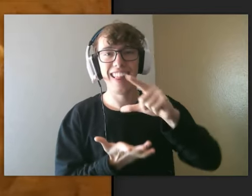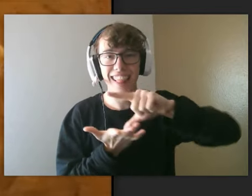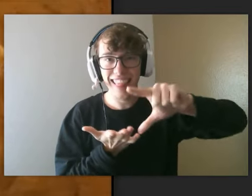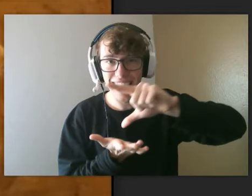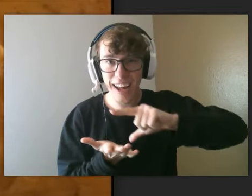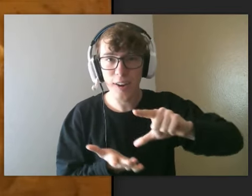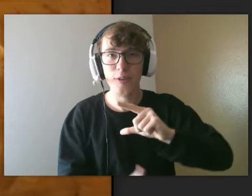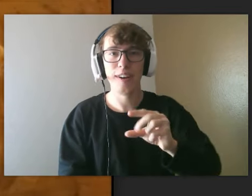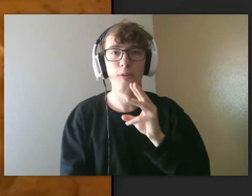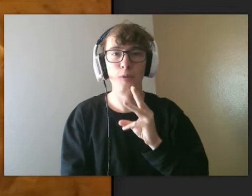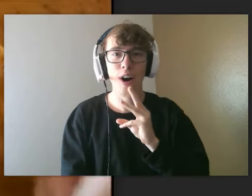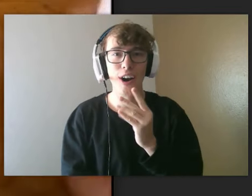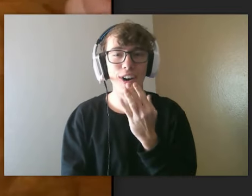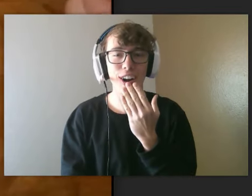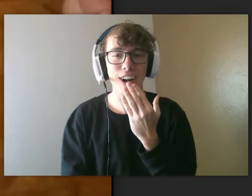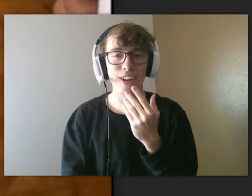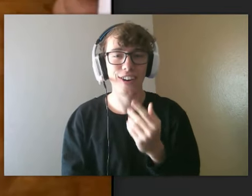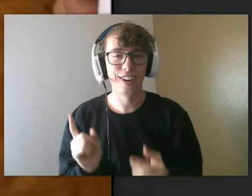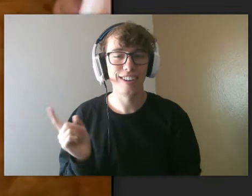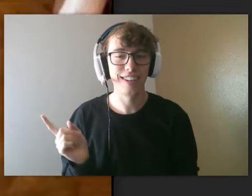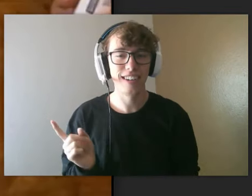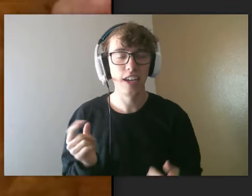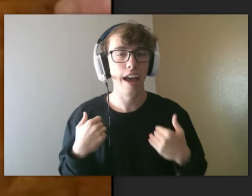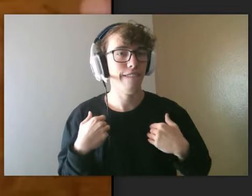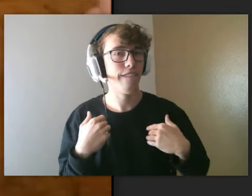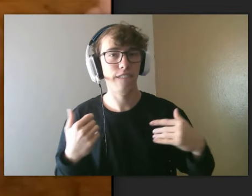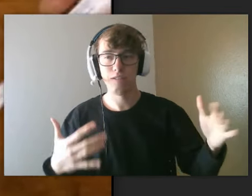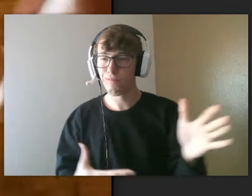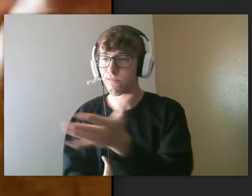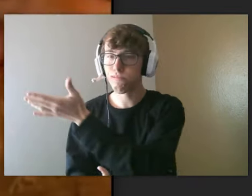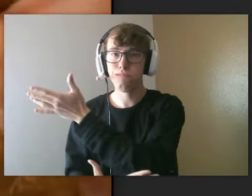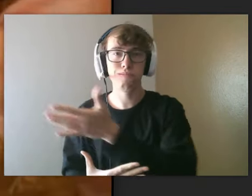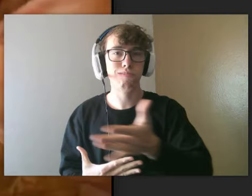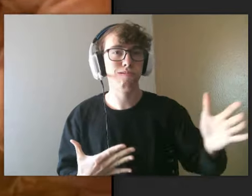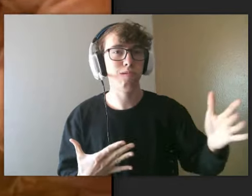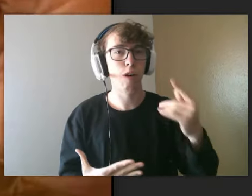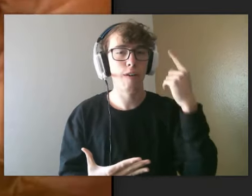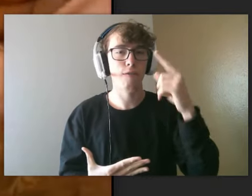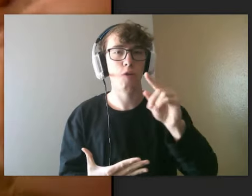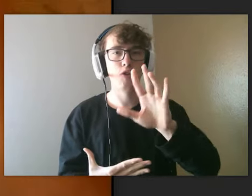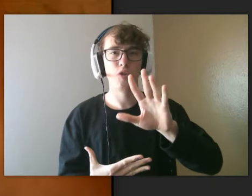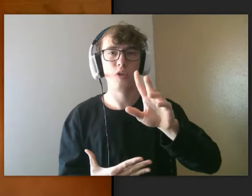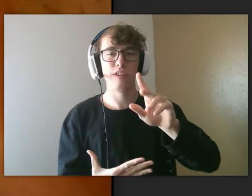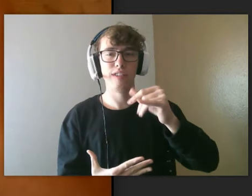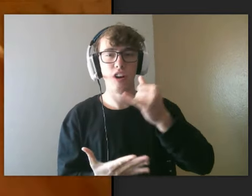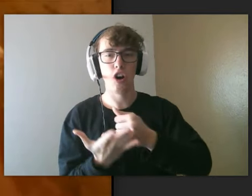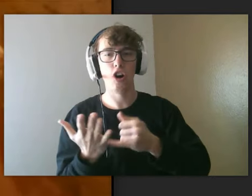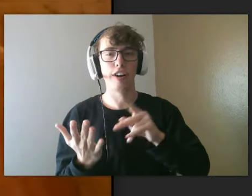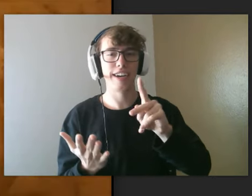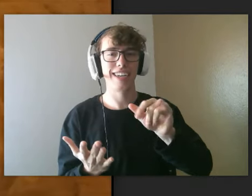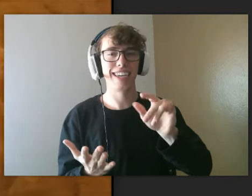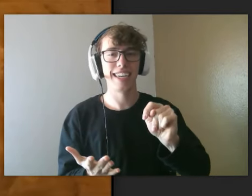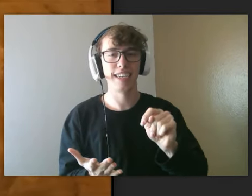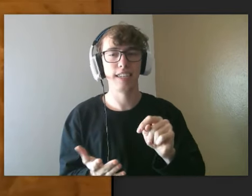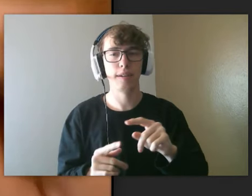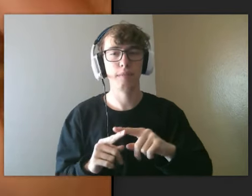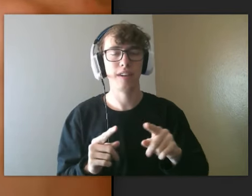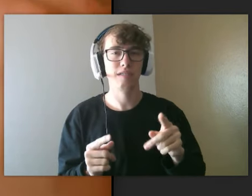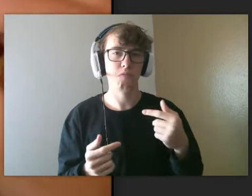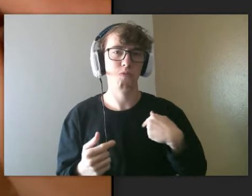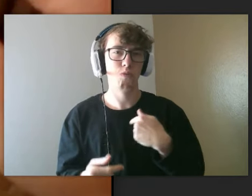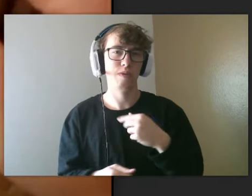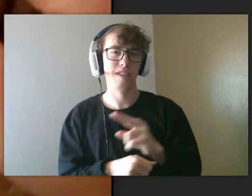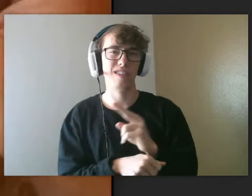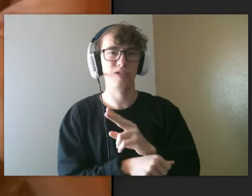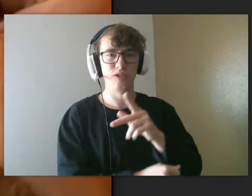liquid watercolors. You've got the full range. For the art kit purposes, we're really only going to be playing around with the primary colors so that